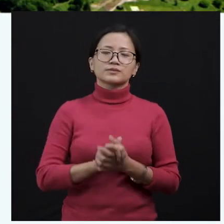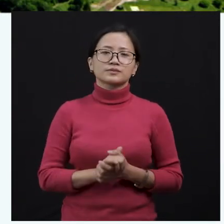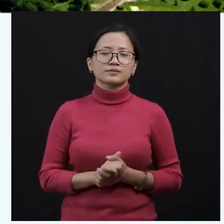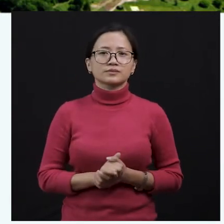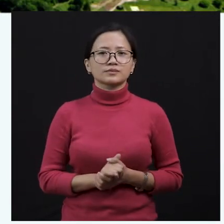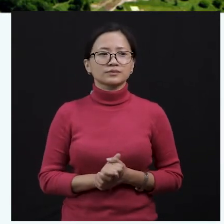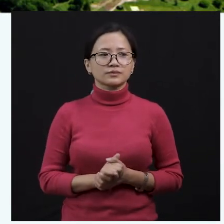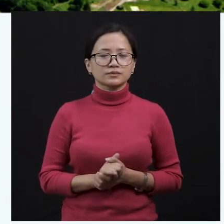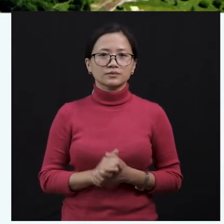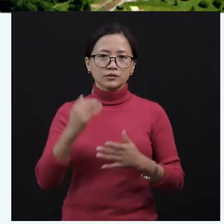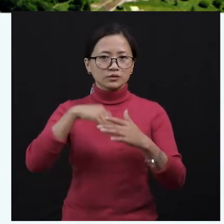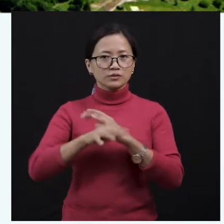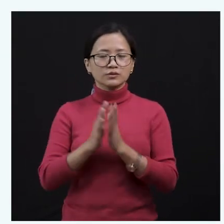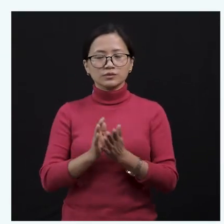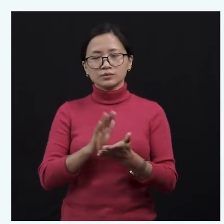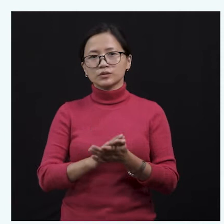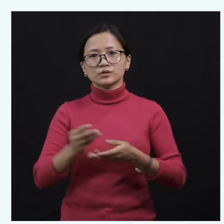coal in industries.